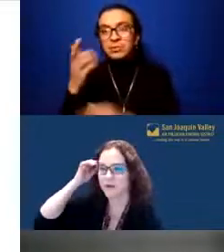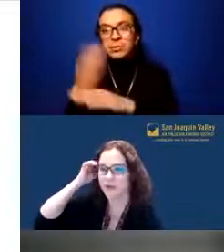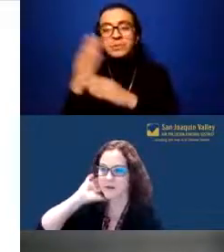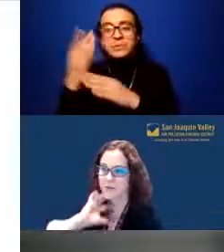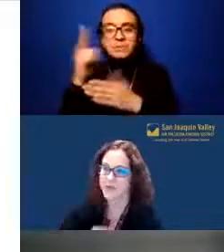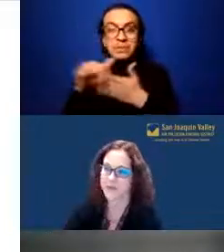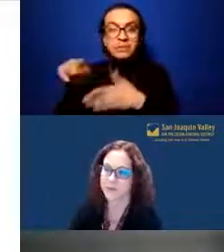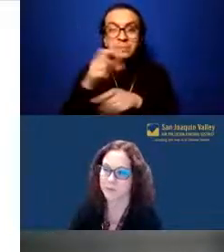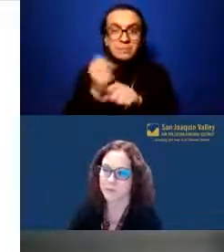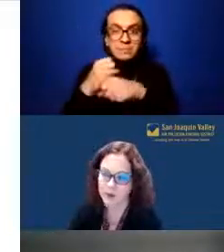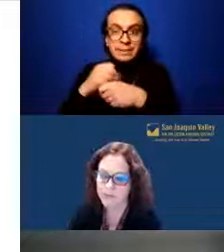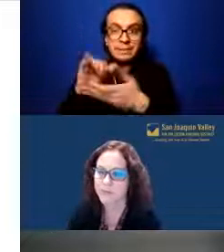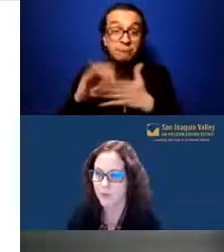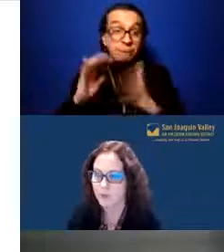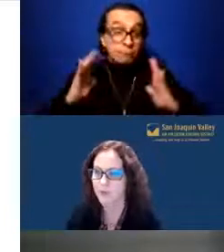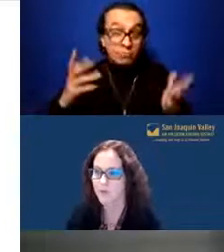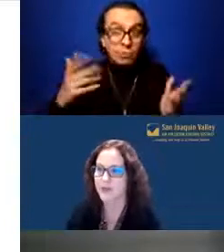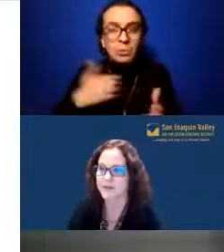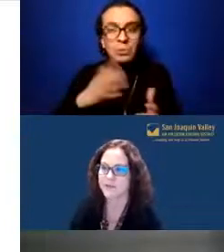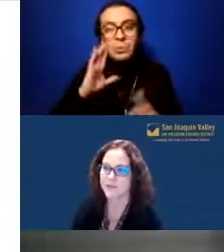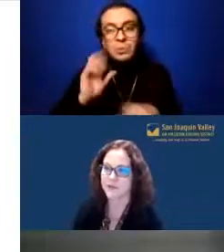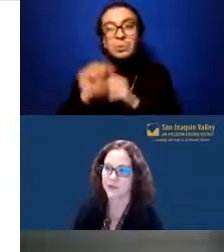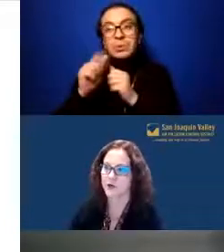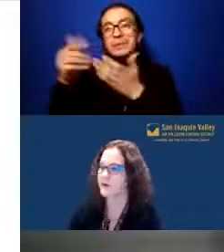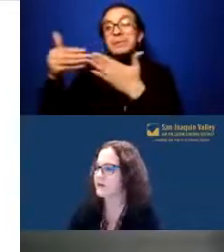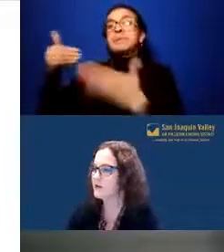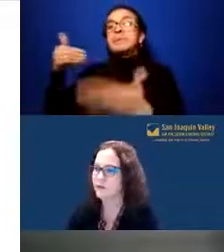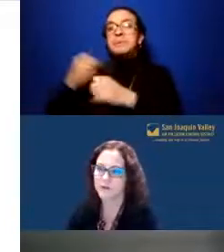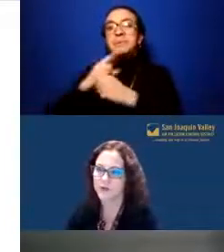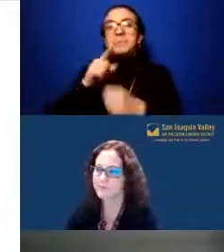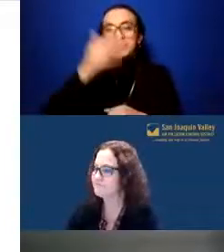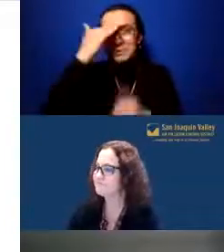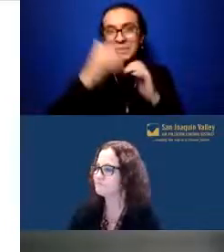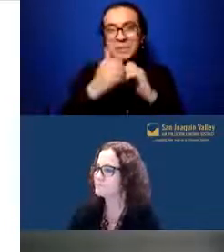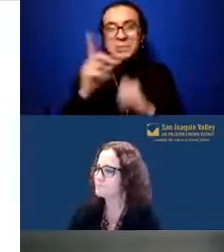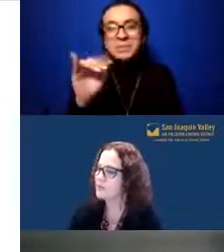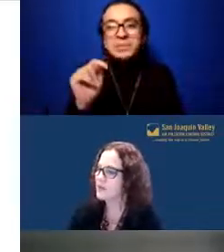you created, in which case we'd probably be working with you ahead of time to make sure you could do that.